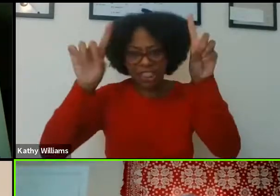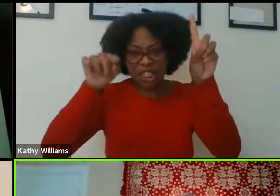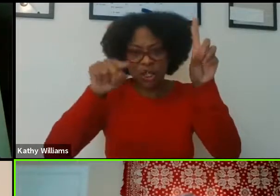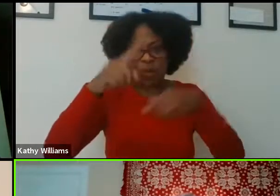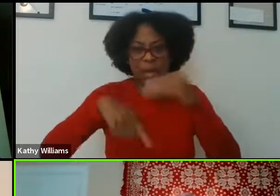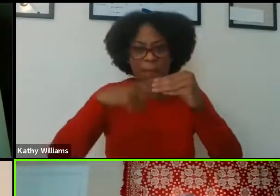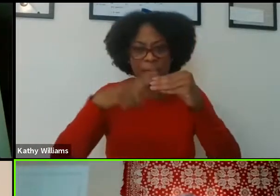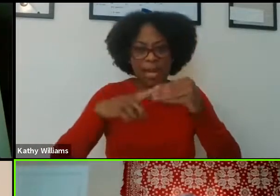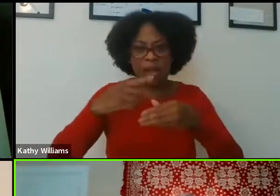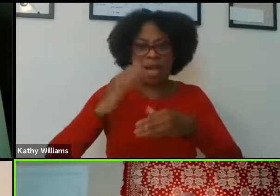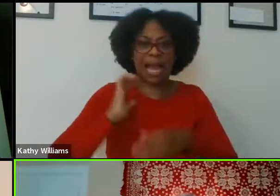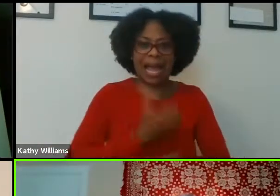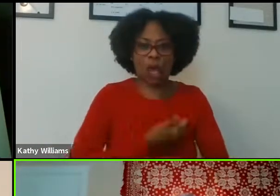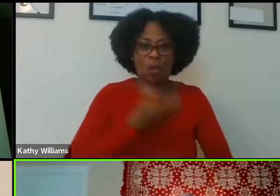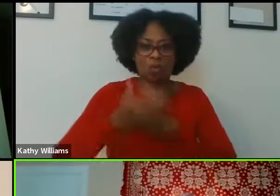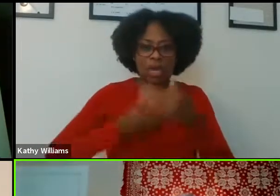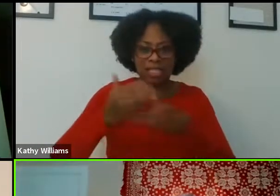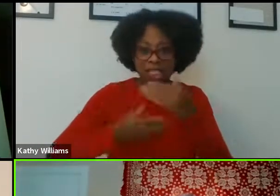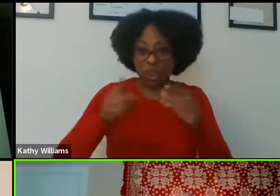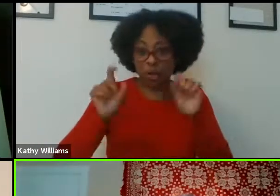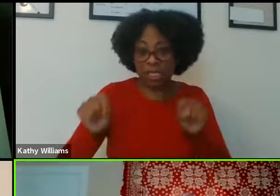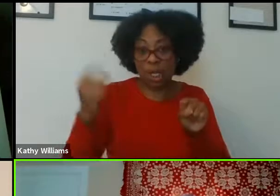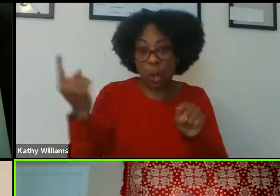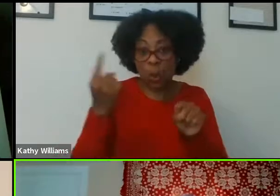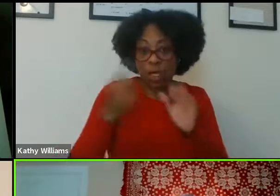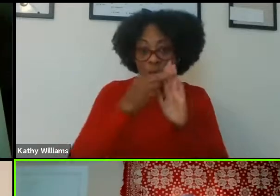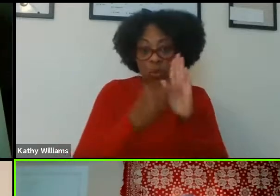can always start there. And